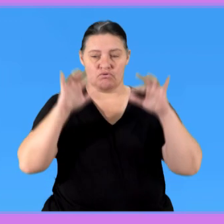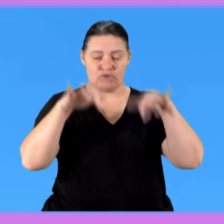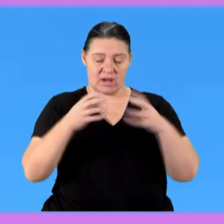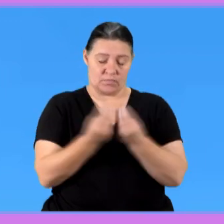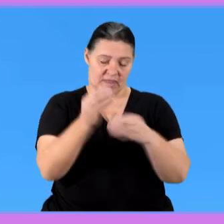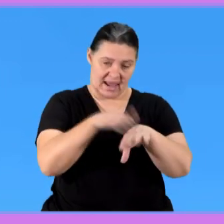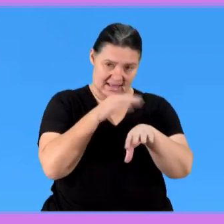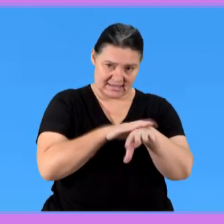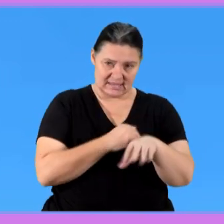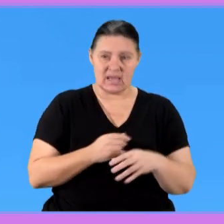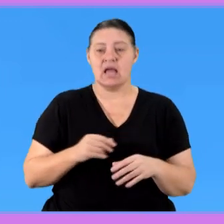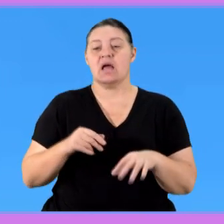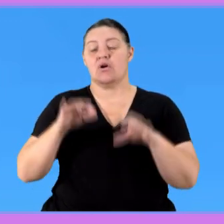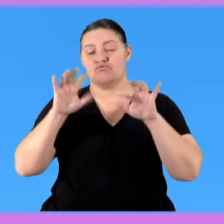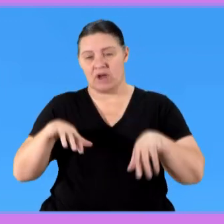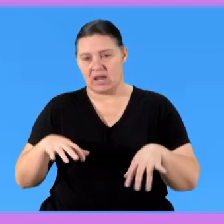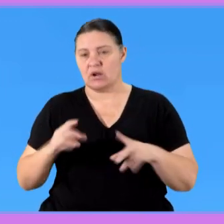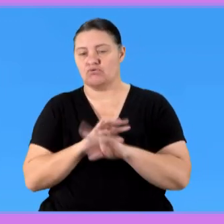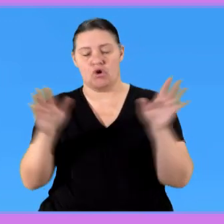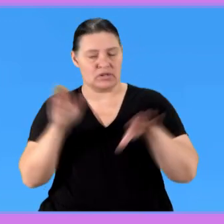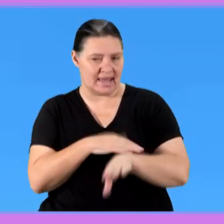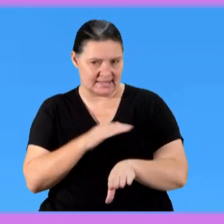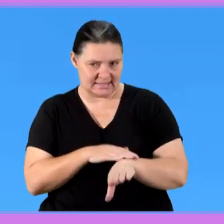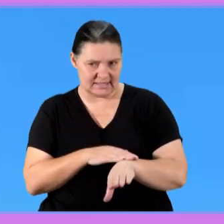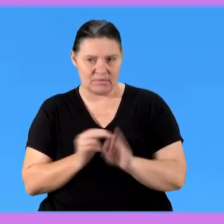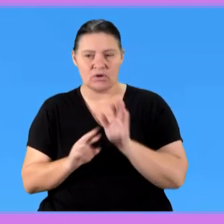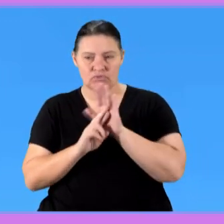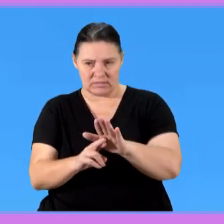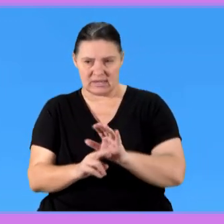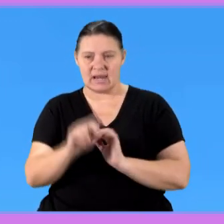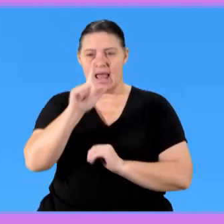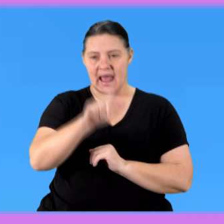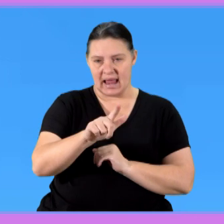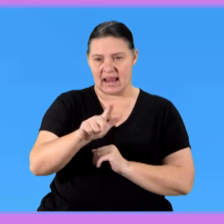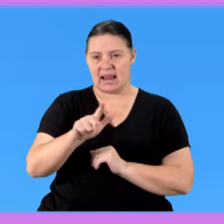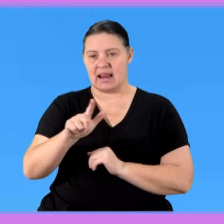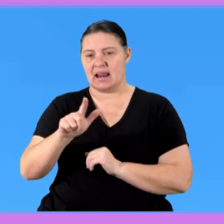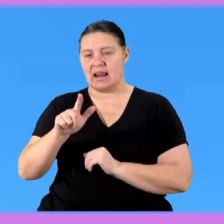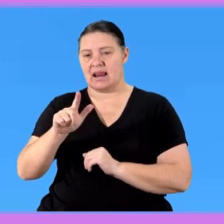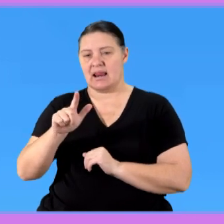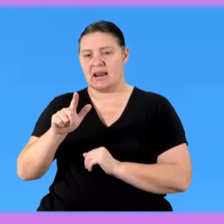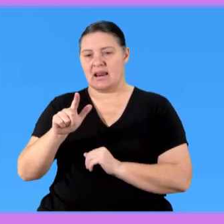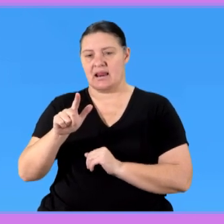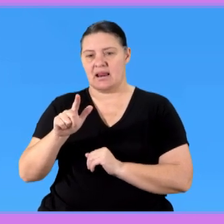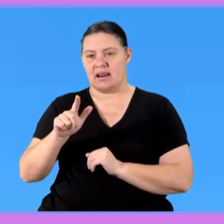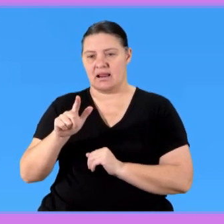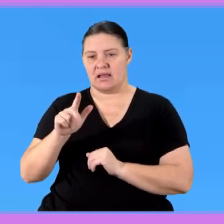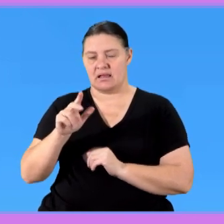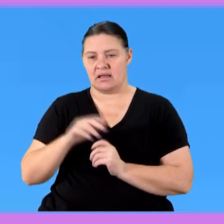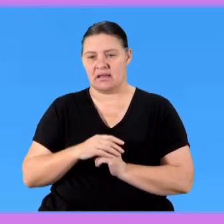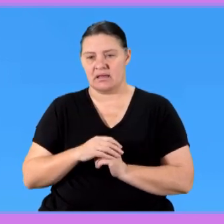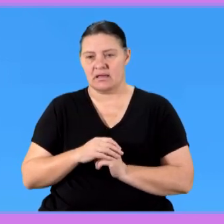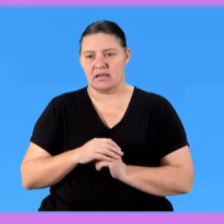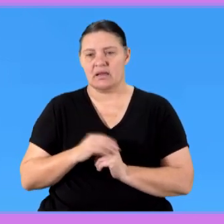rain with late, with rain not late. That's represented by L and N. Then also we have no rain,